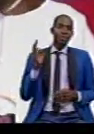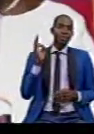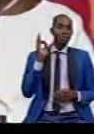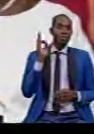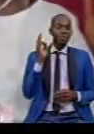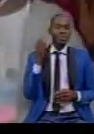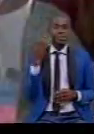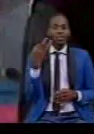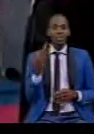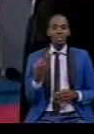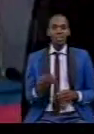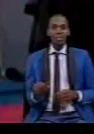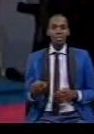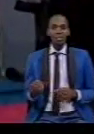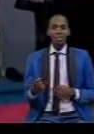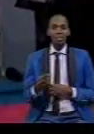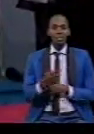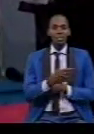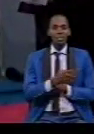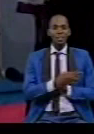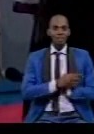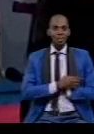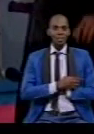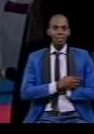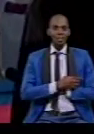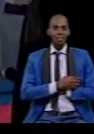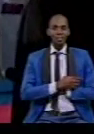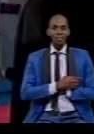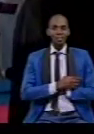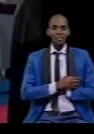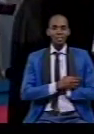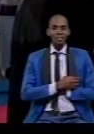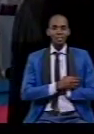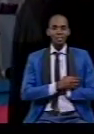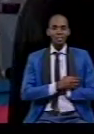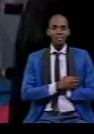real, sanctified,